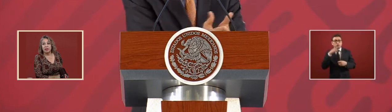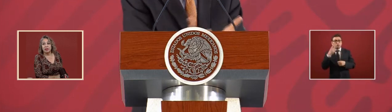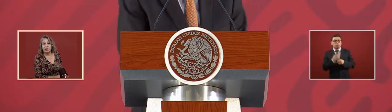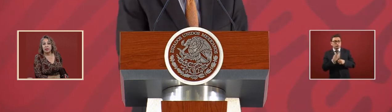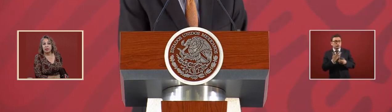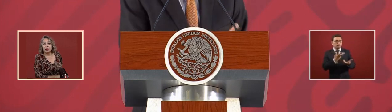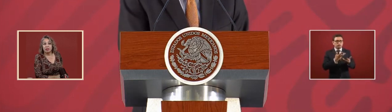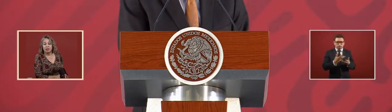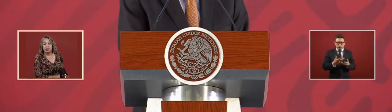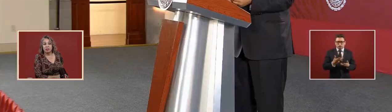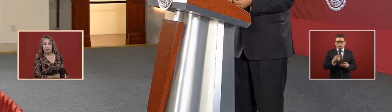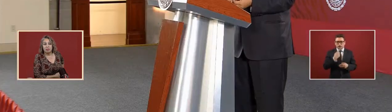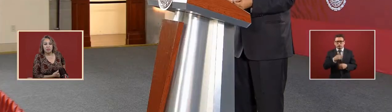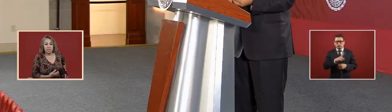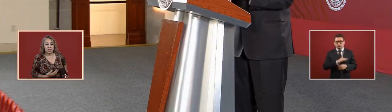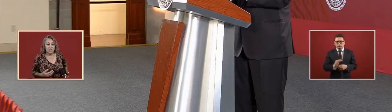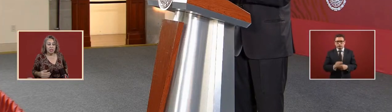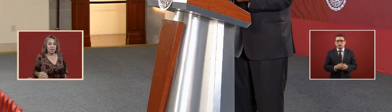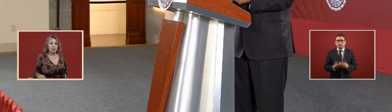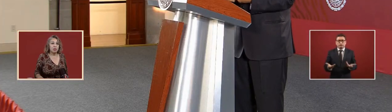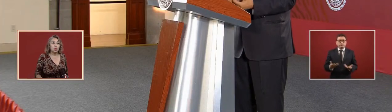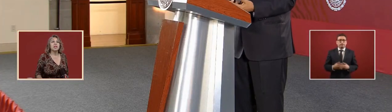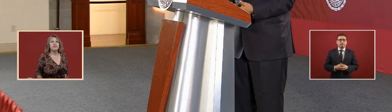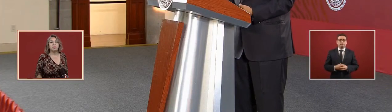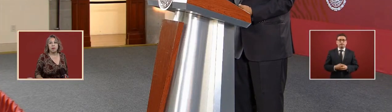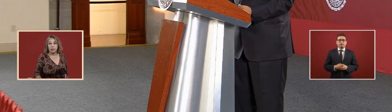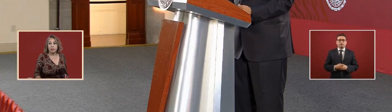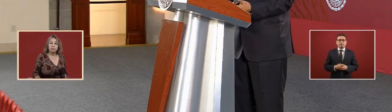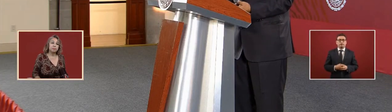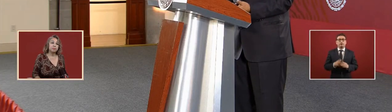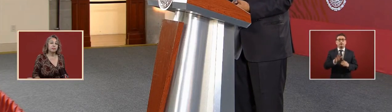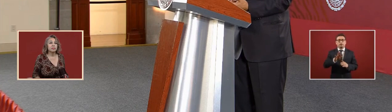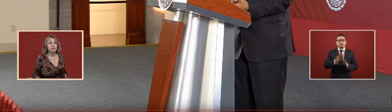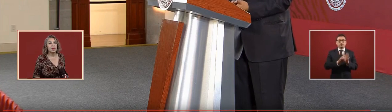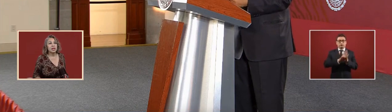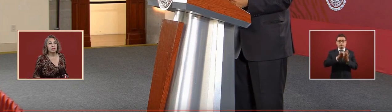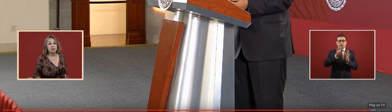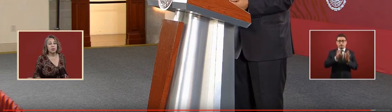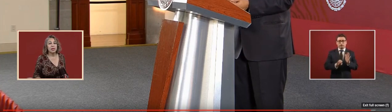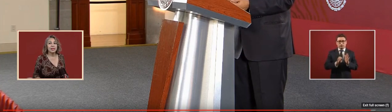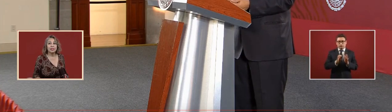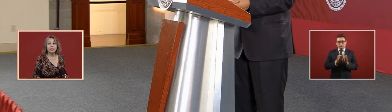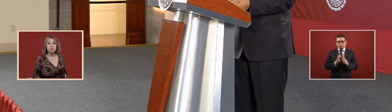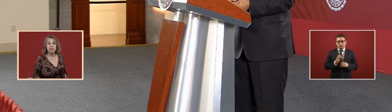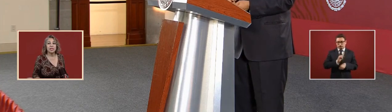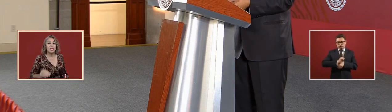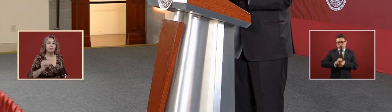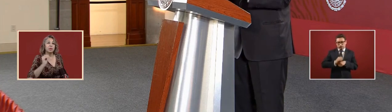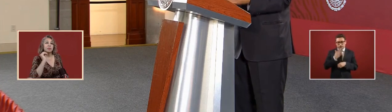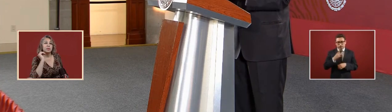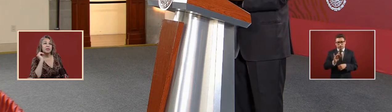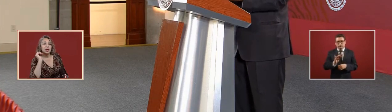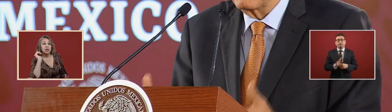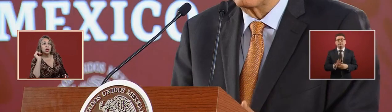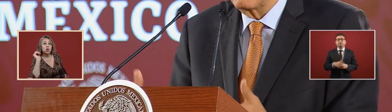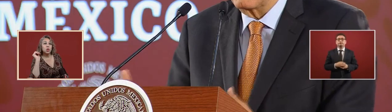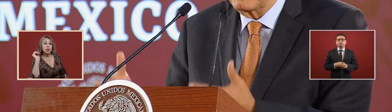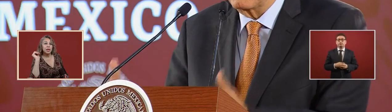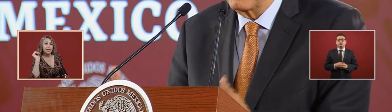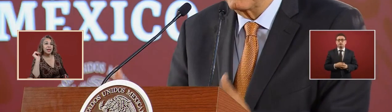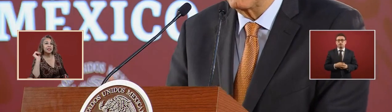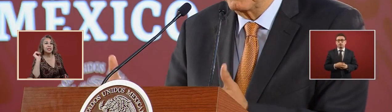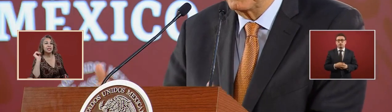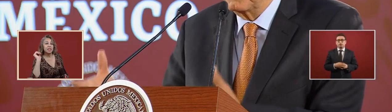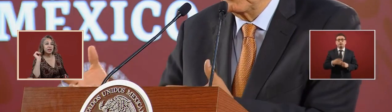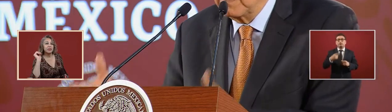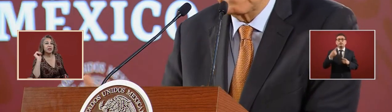the, what is it? The will of the people. Un ejemplo sencillo. So a simple example. ¿Quién es who el